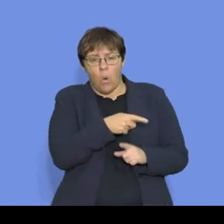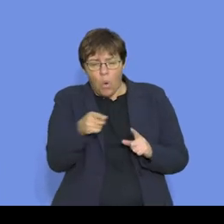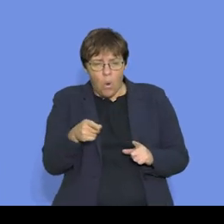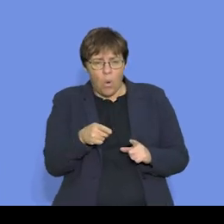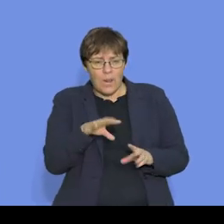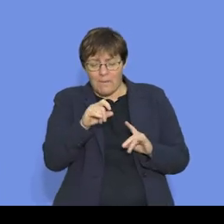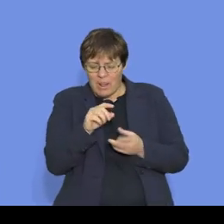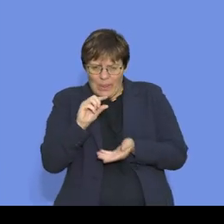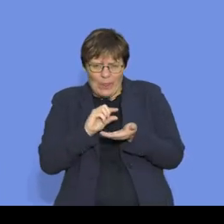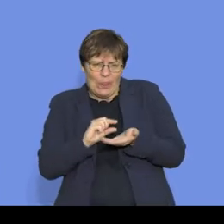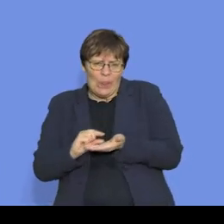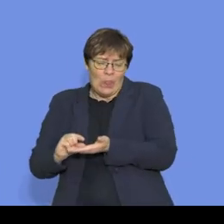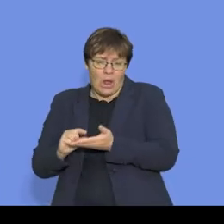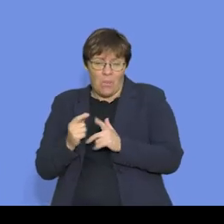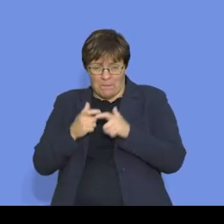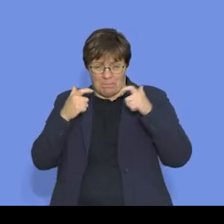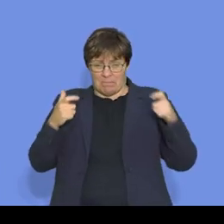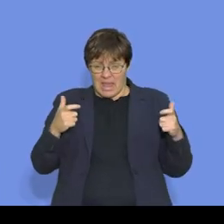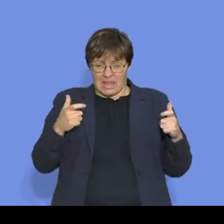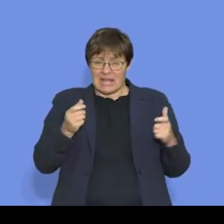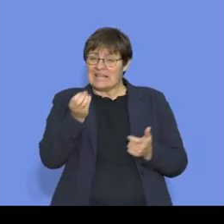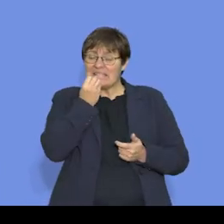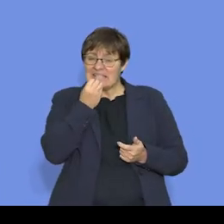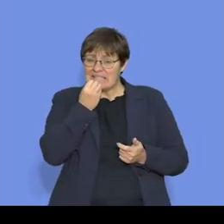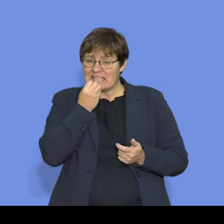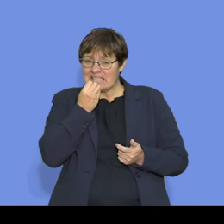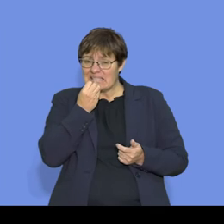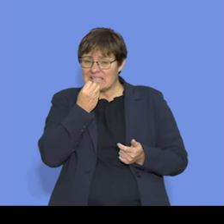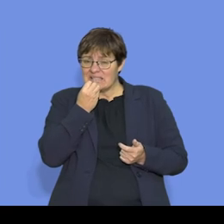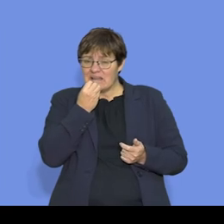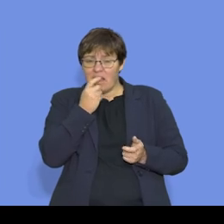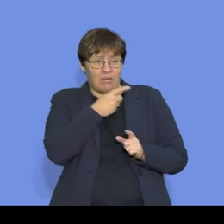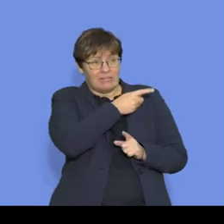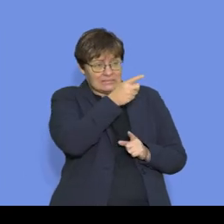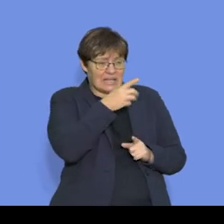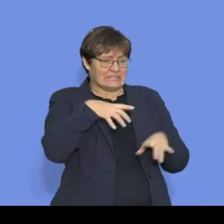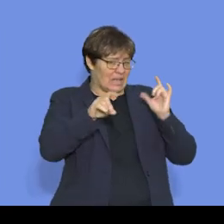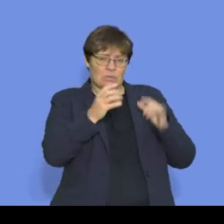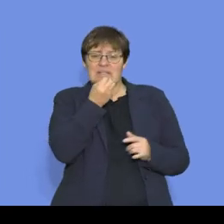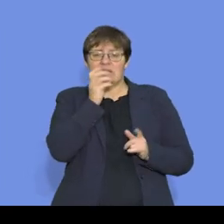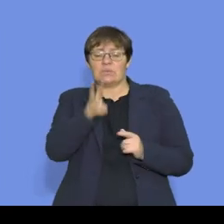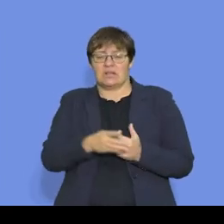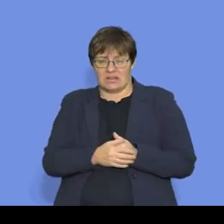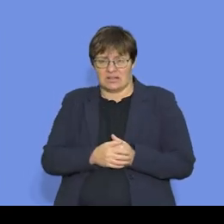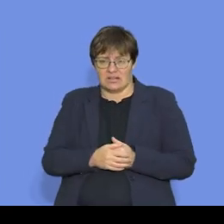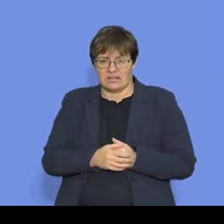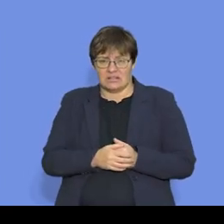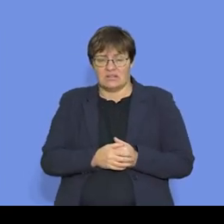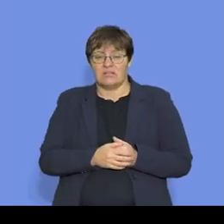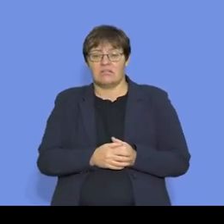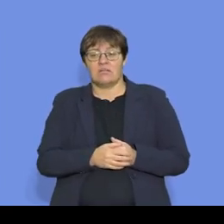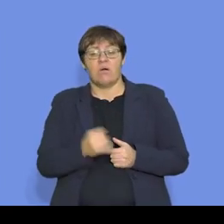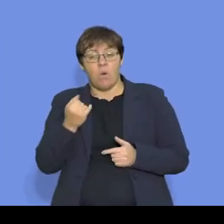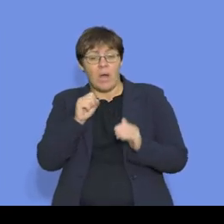all tiny. Because if they were big enough to be worth eating, they would have been eaten by the dinosaurs. So the only